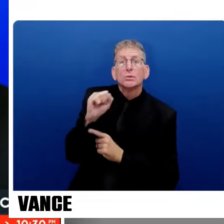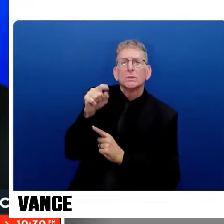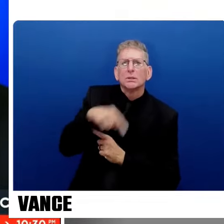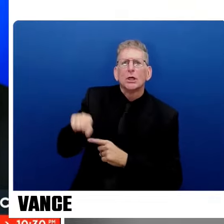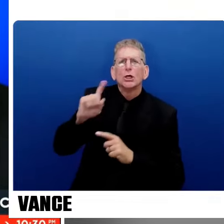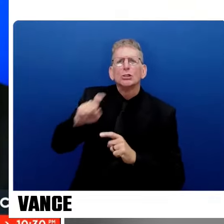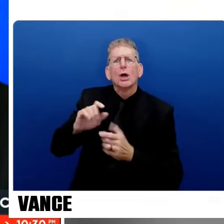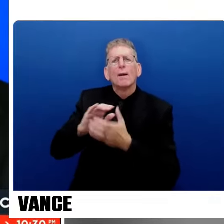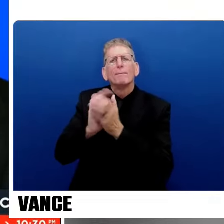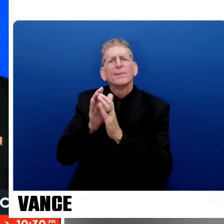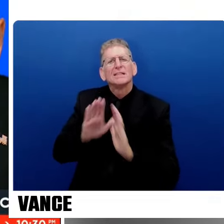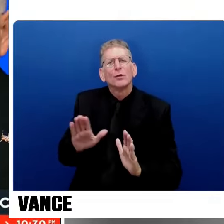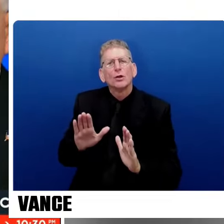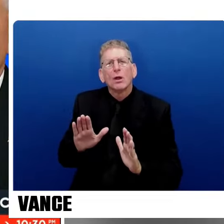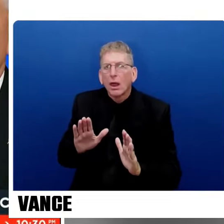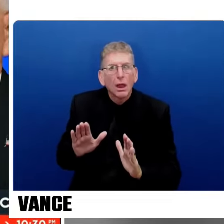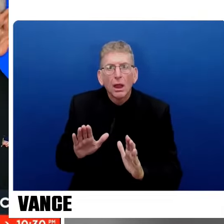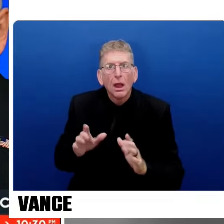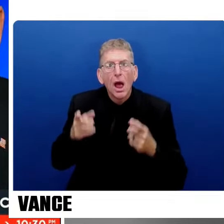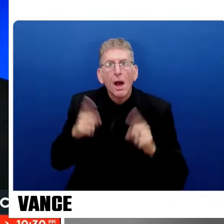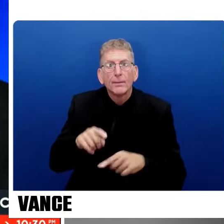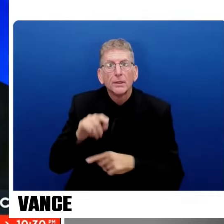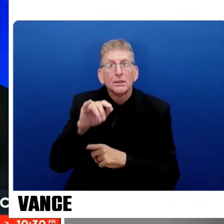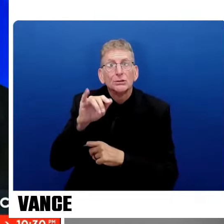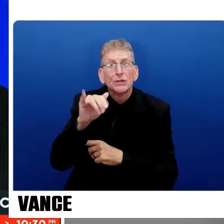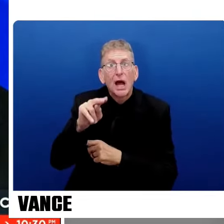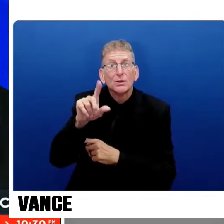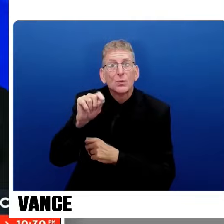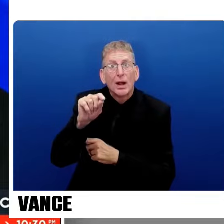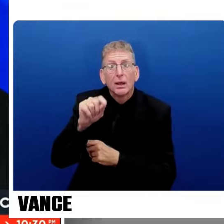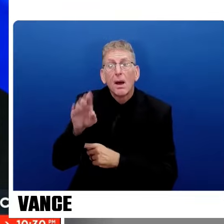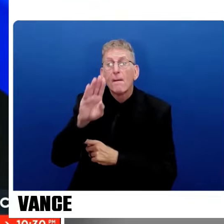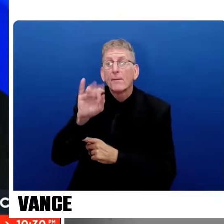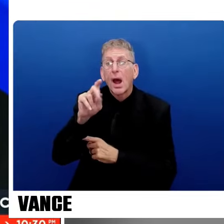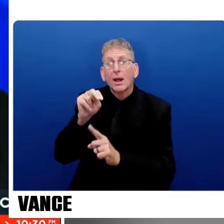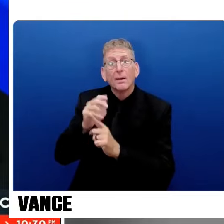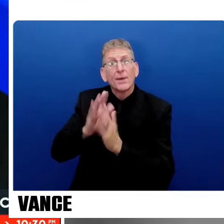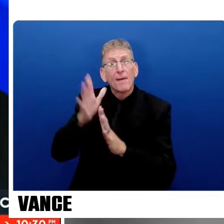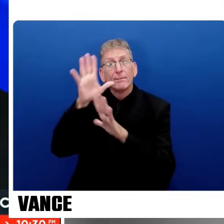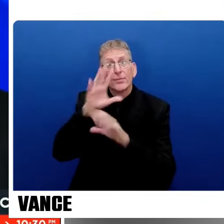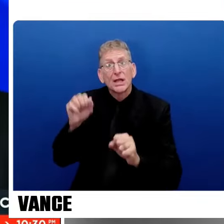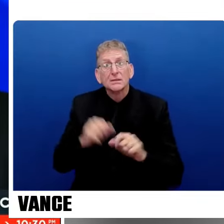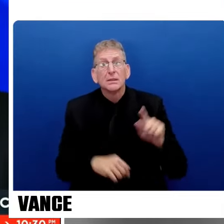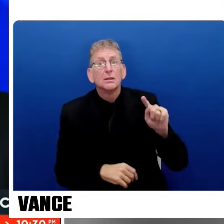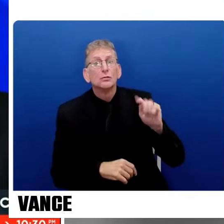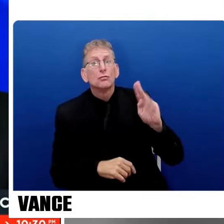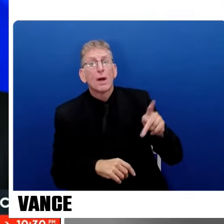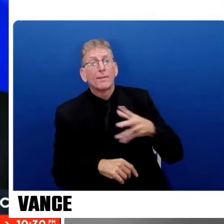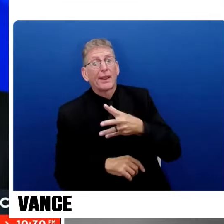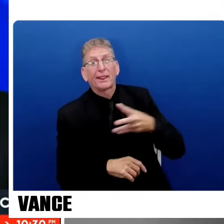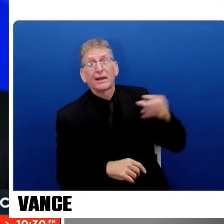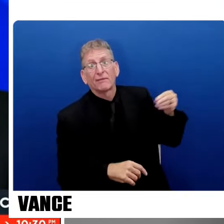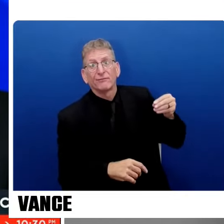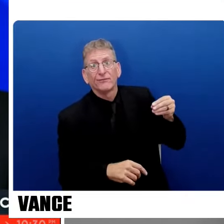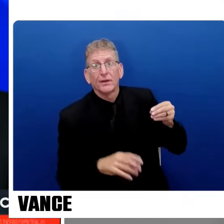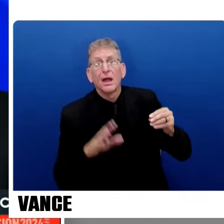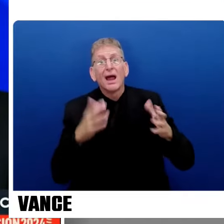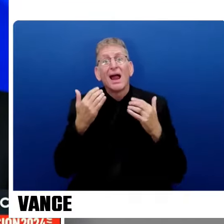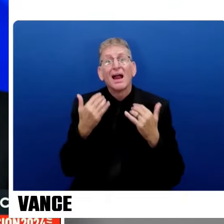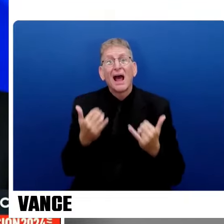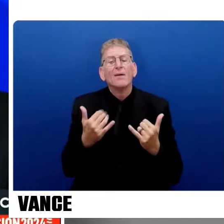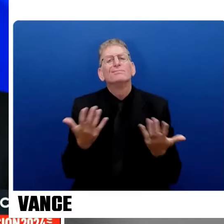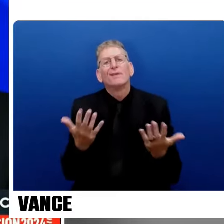Biden became the president, Donald Trump left the White House, and now, of course, unfortunately, we have all of the negative policies that have come from the